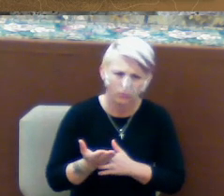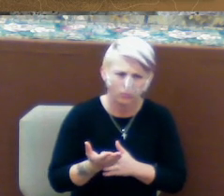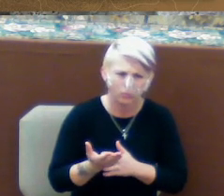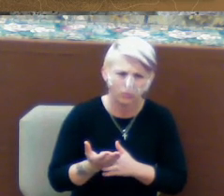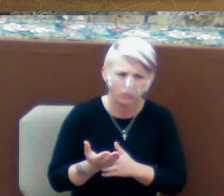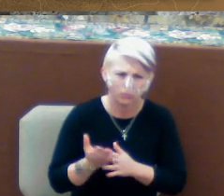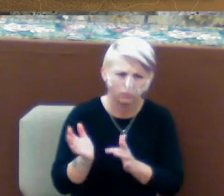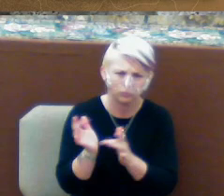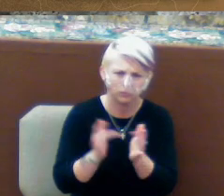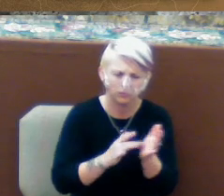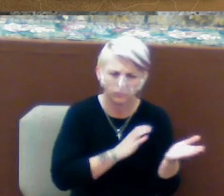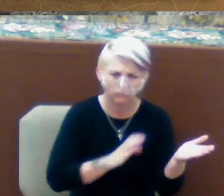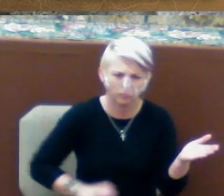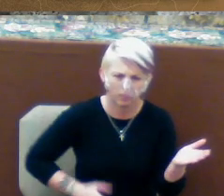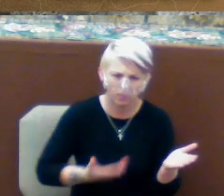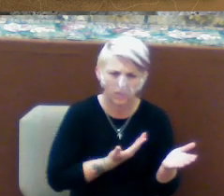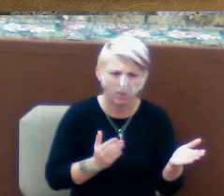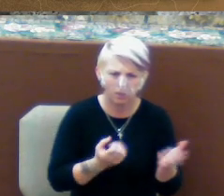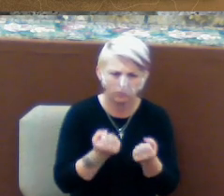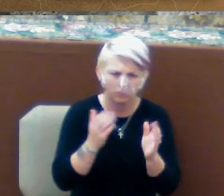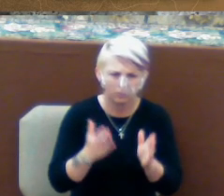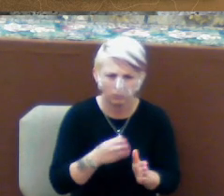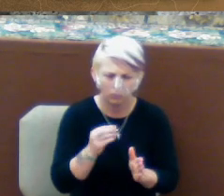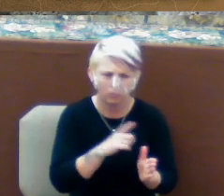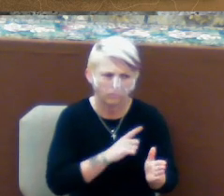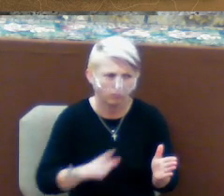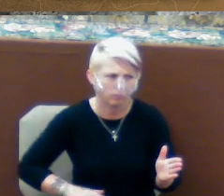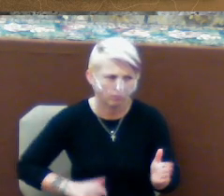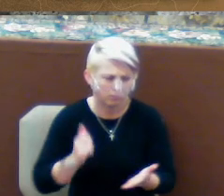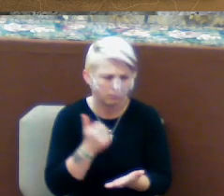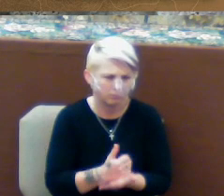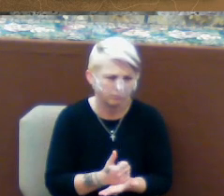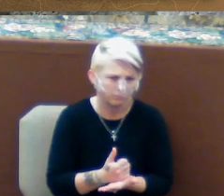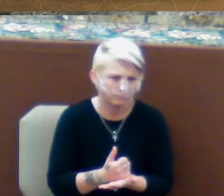through Jesus Christ, our Savior and Lord. Amen.